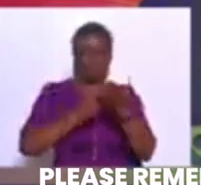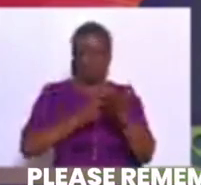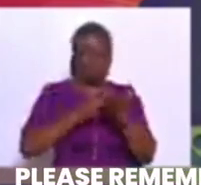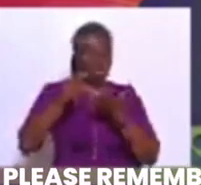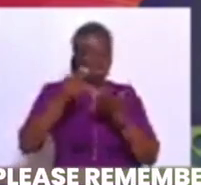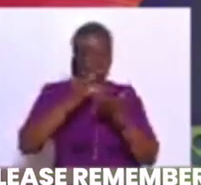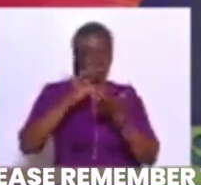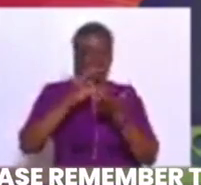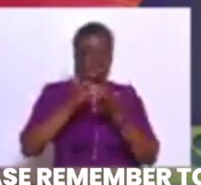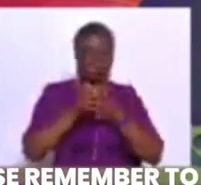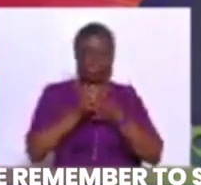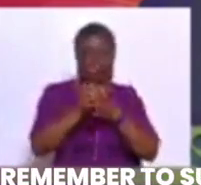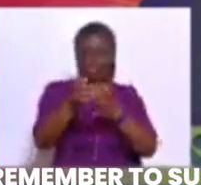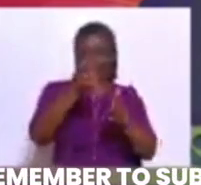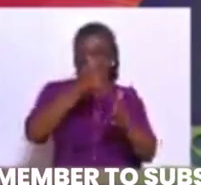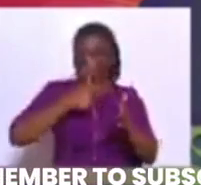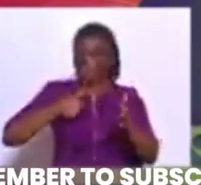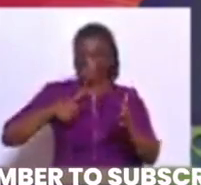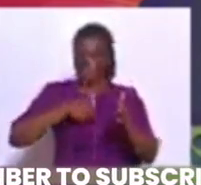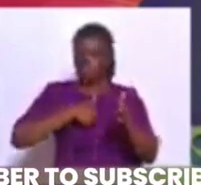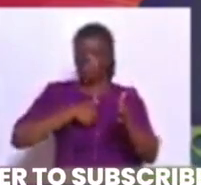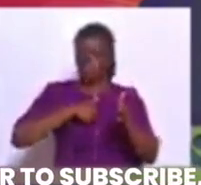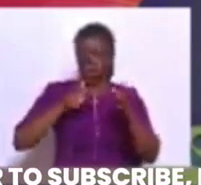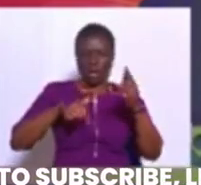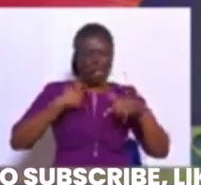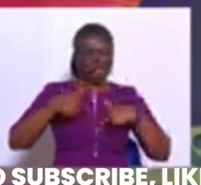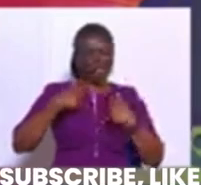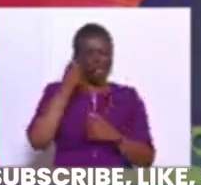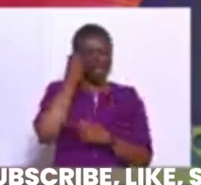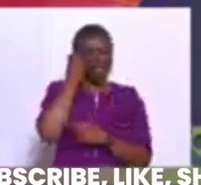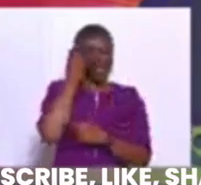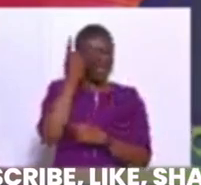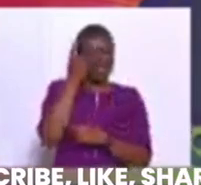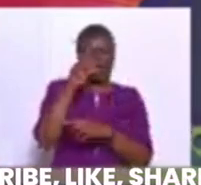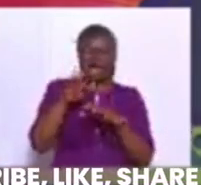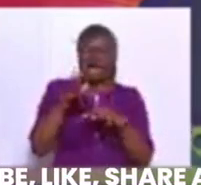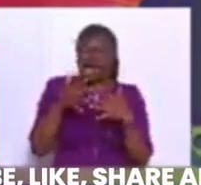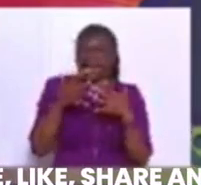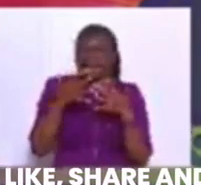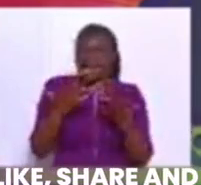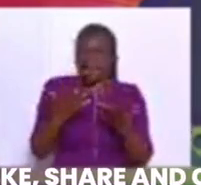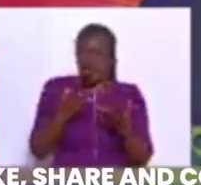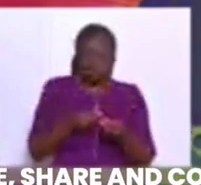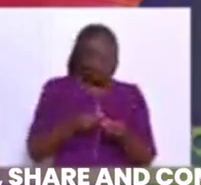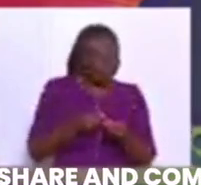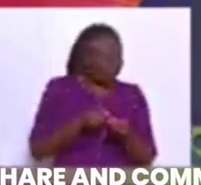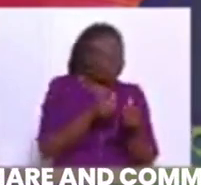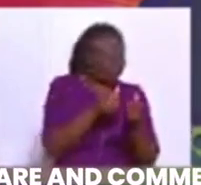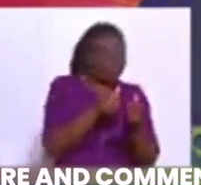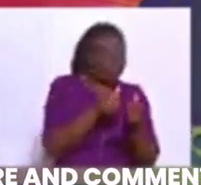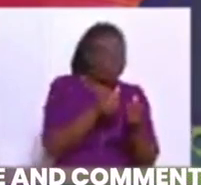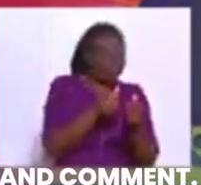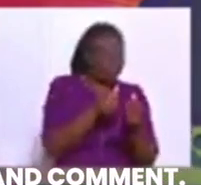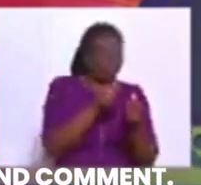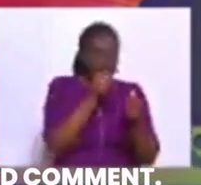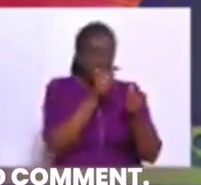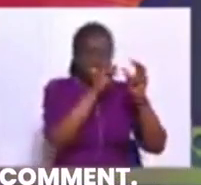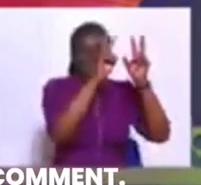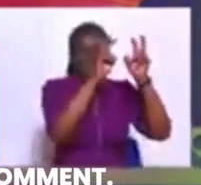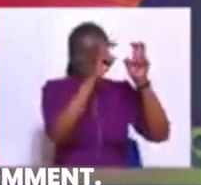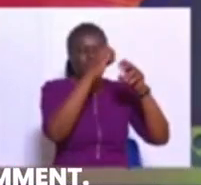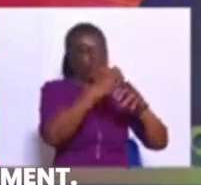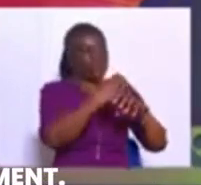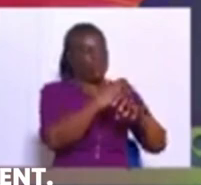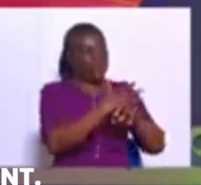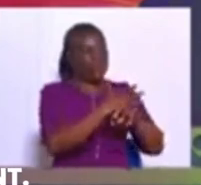Spirit, that we may understand how to deal, how to confront with this topic of